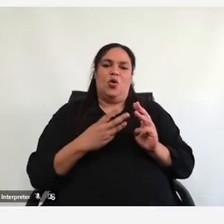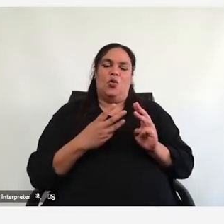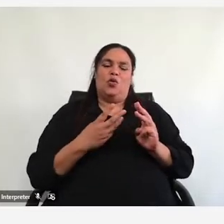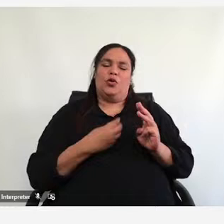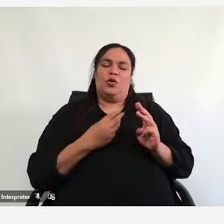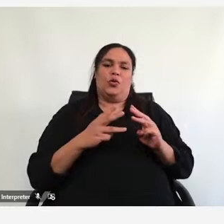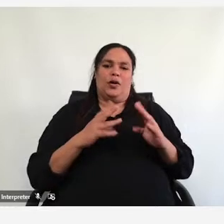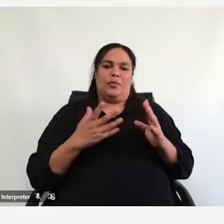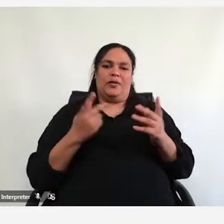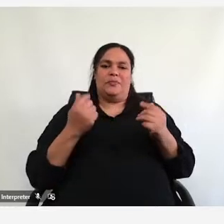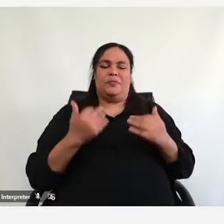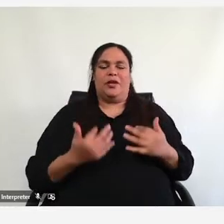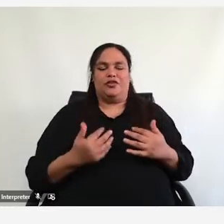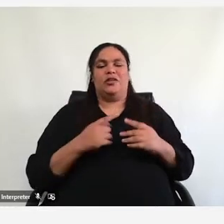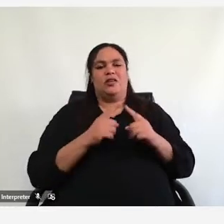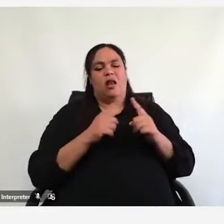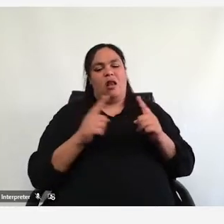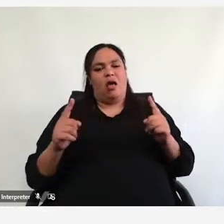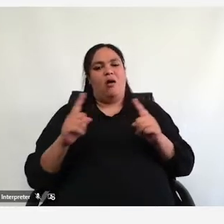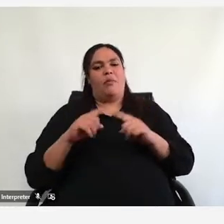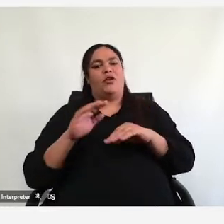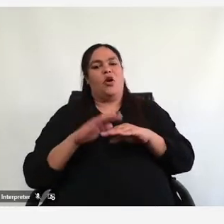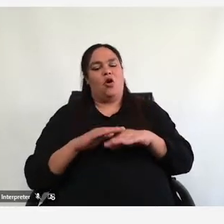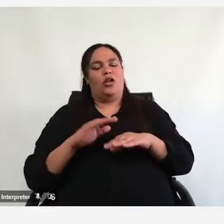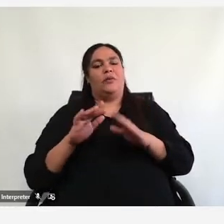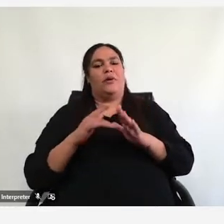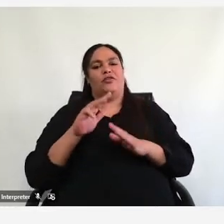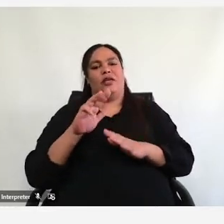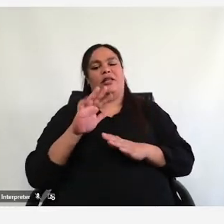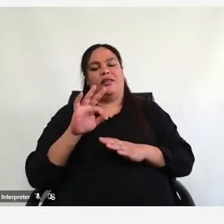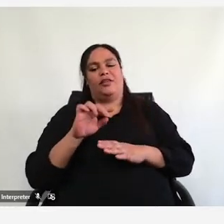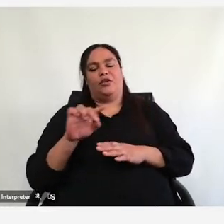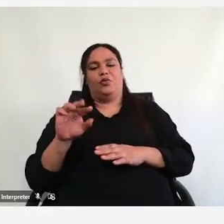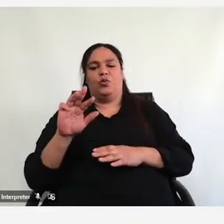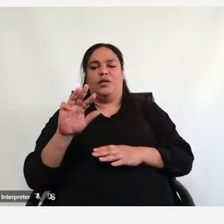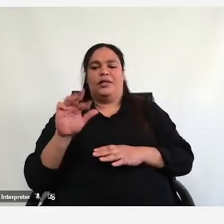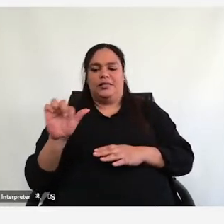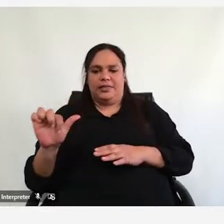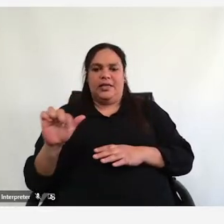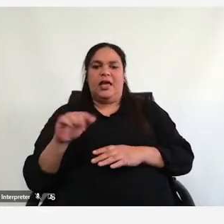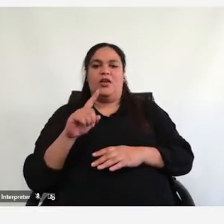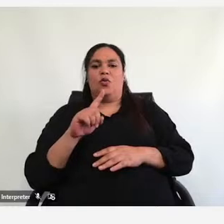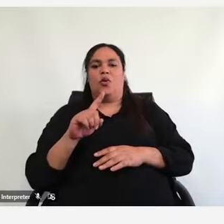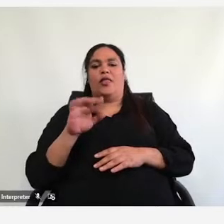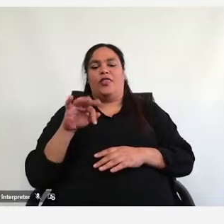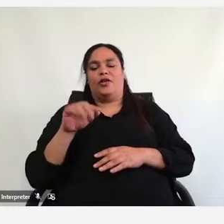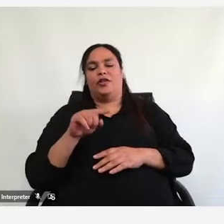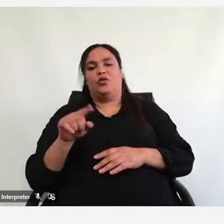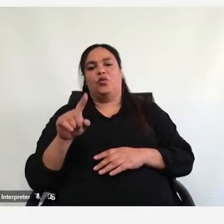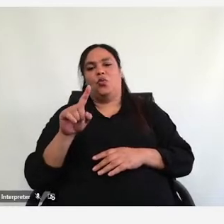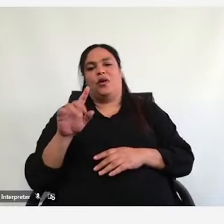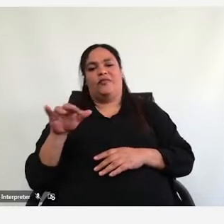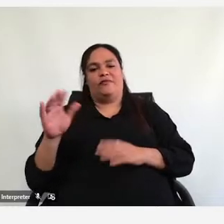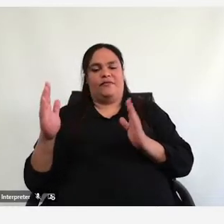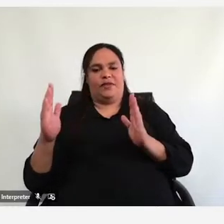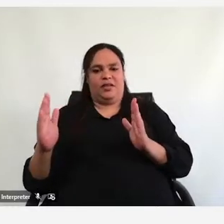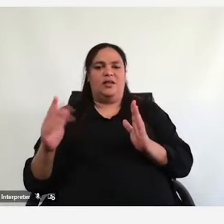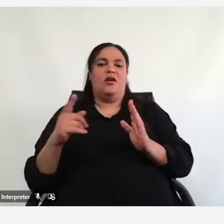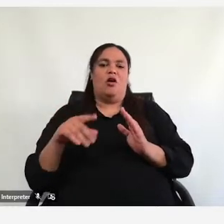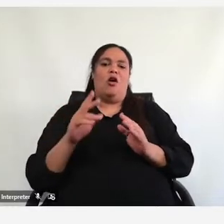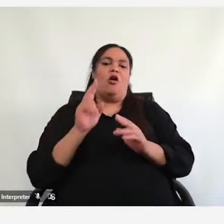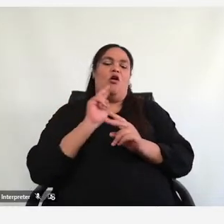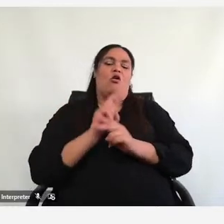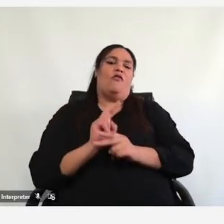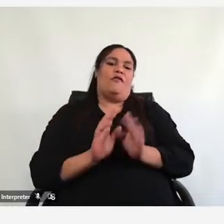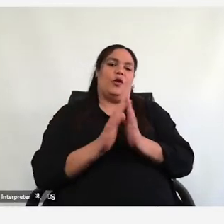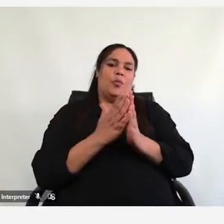budget. It was quite long, but it's also on pages 93 to 96 and 113 to 115 of the overview